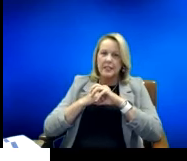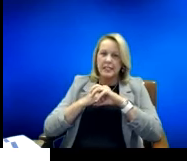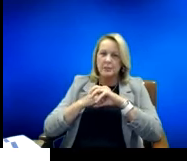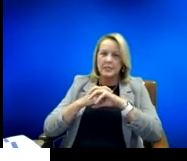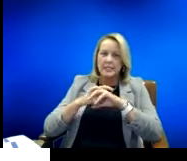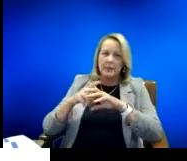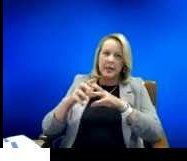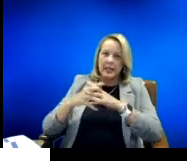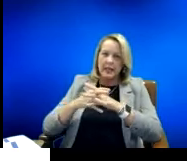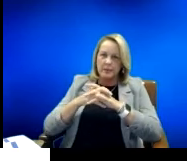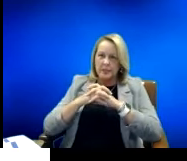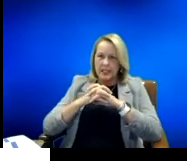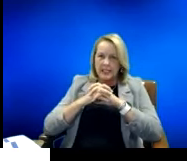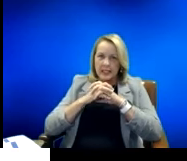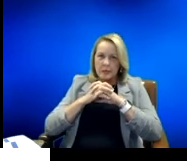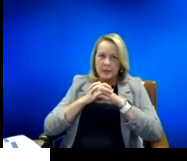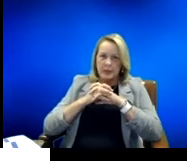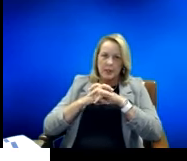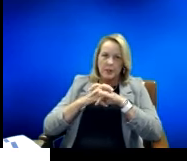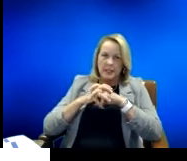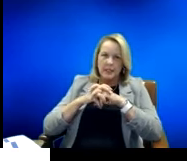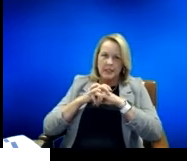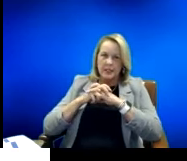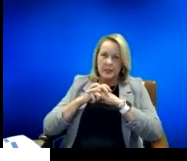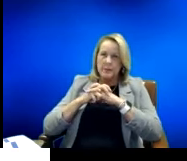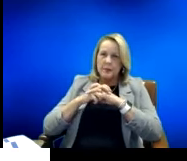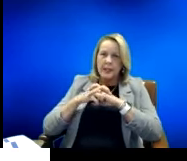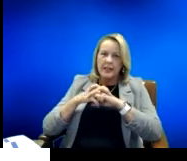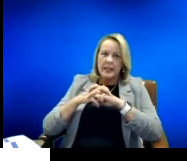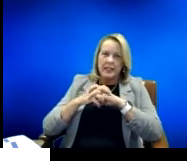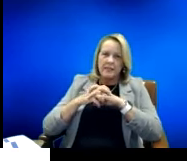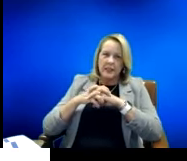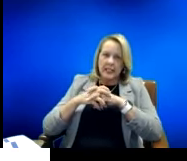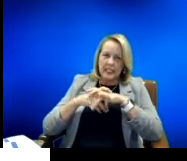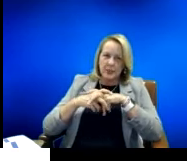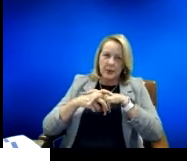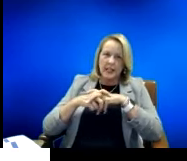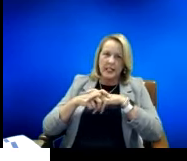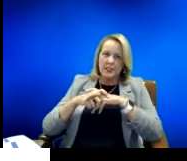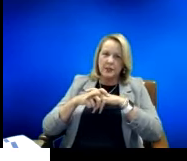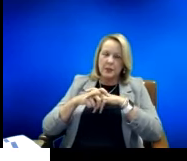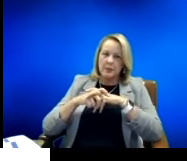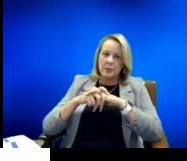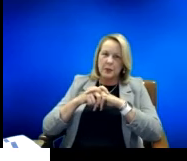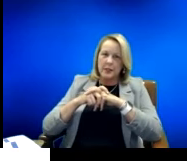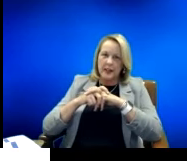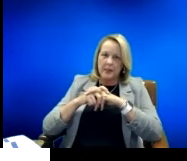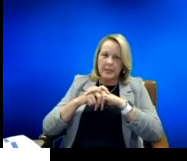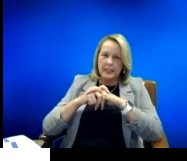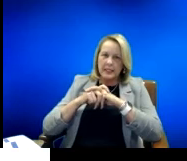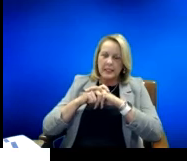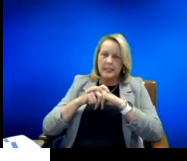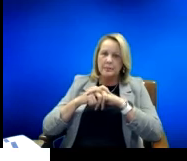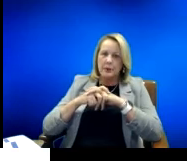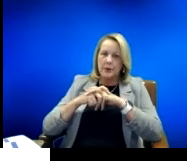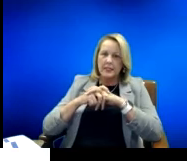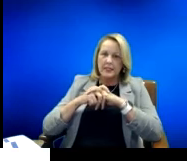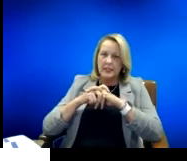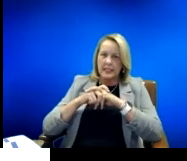the investments. Now, the bank option has almost no risk to it. The fees range from 25